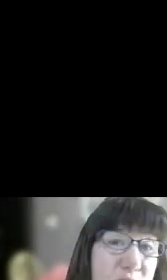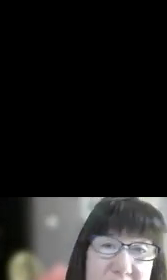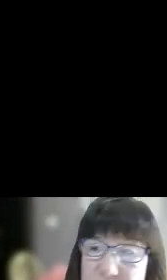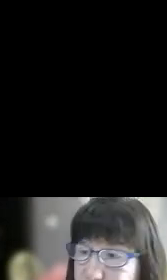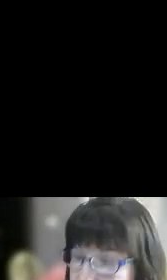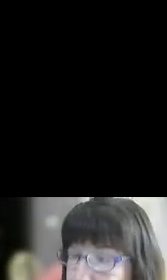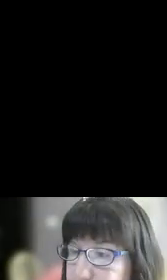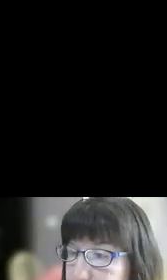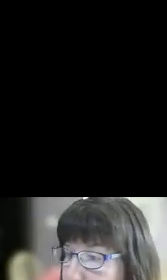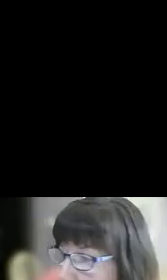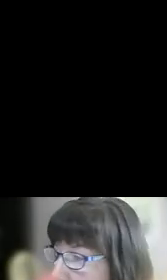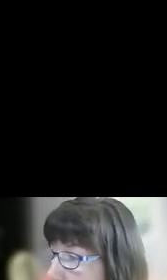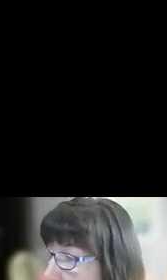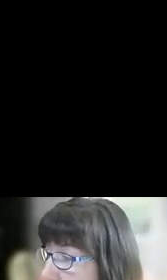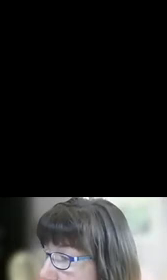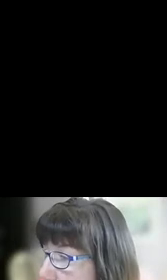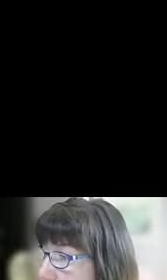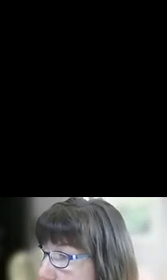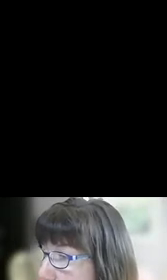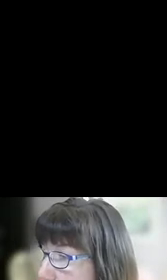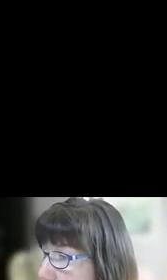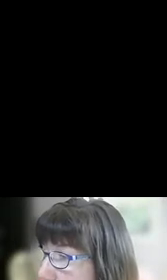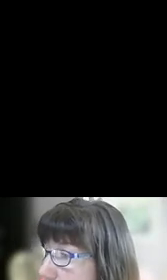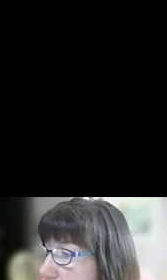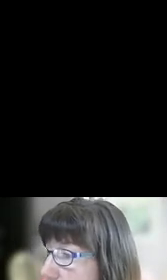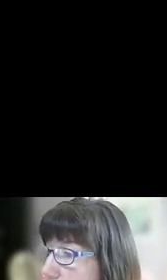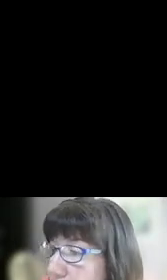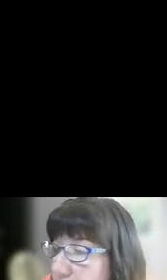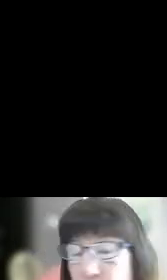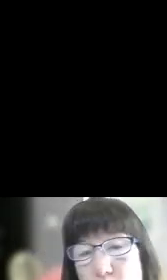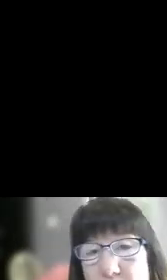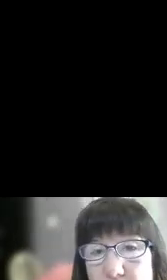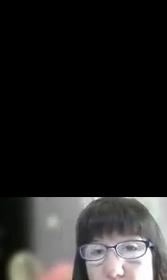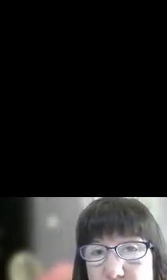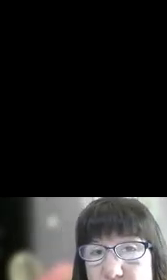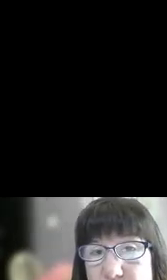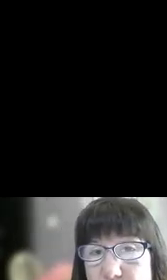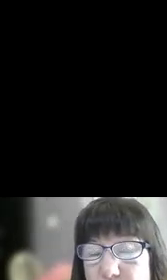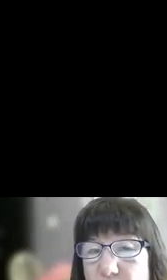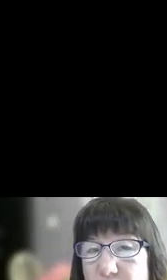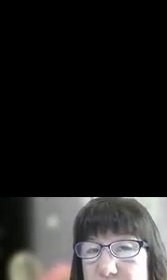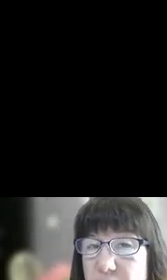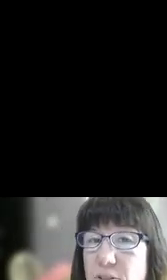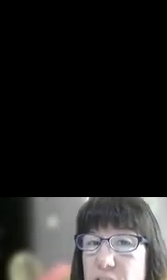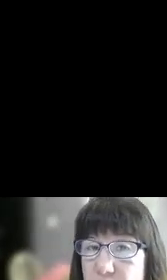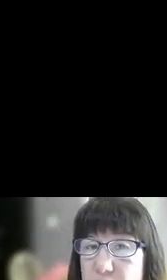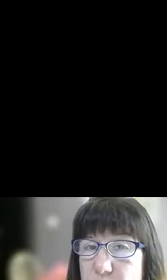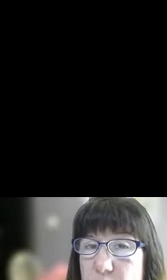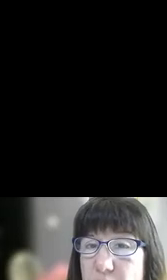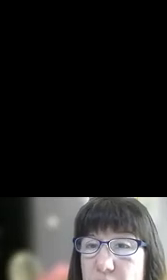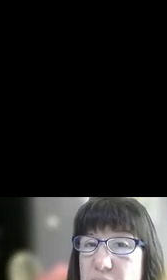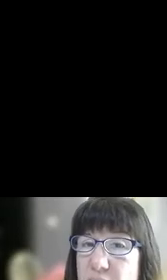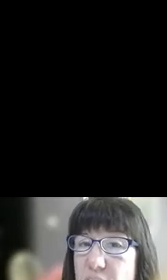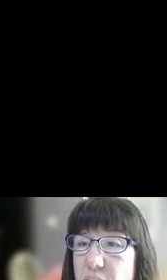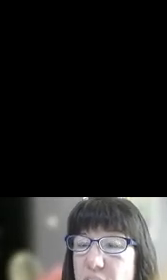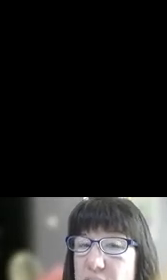your degree. So there you go for co-op. We had another one question that came in asking about the difference